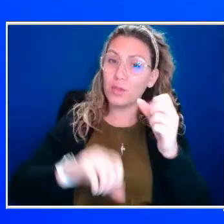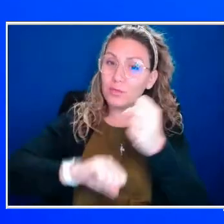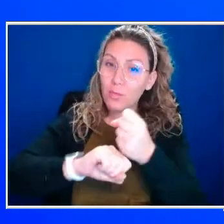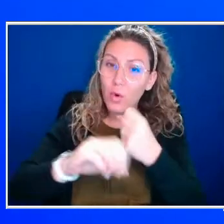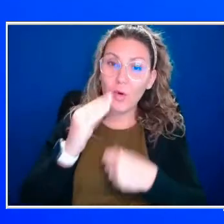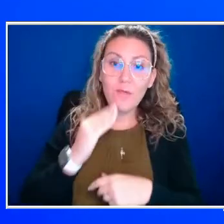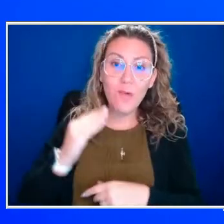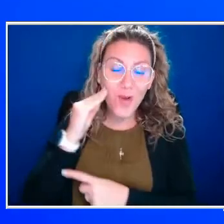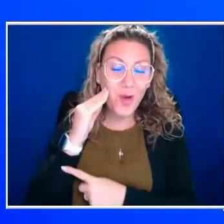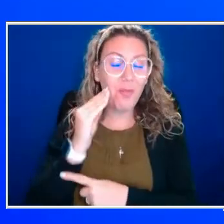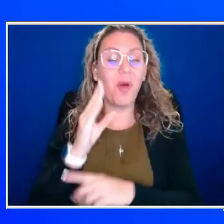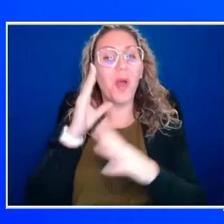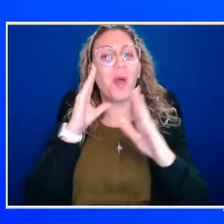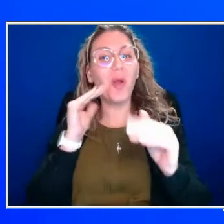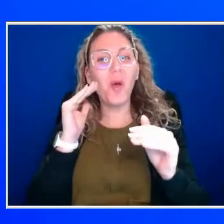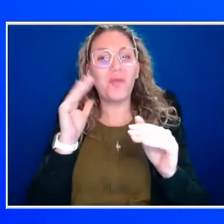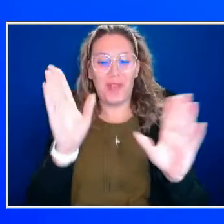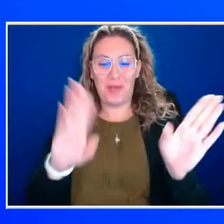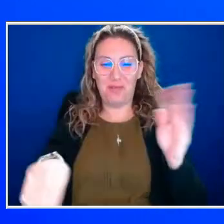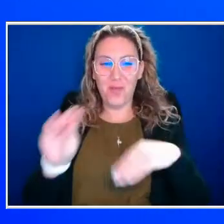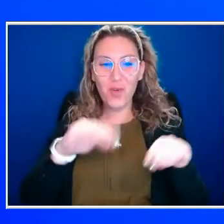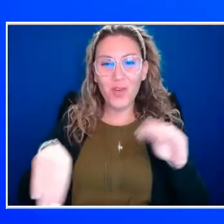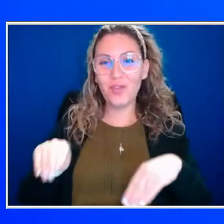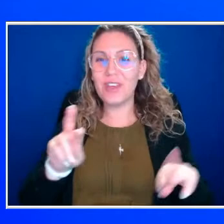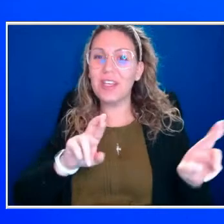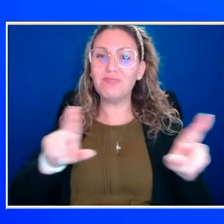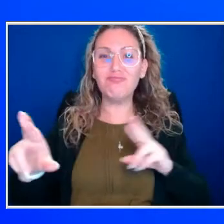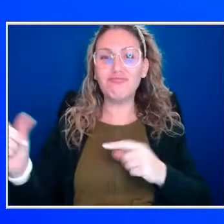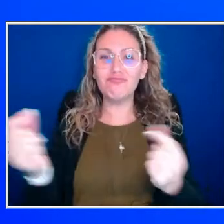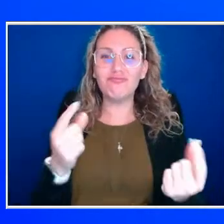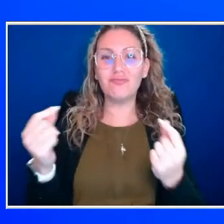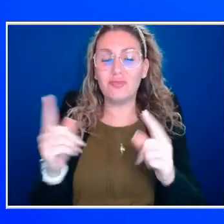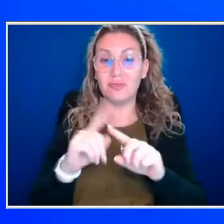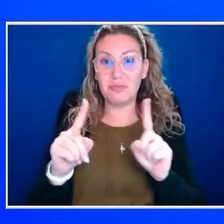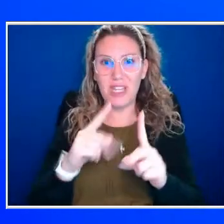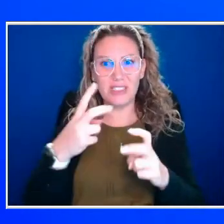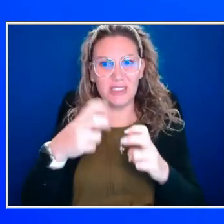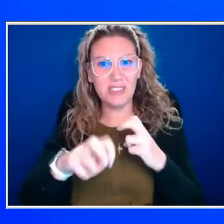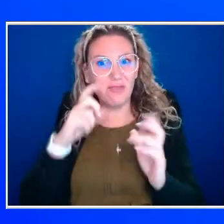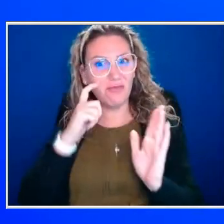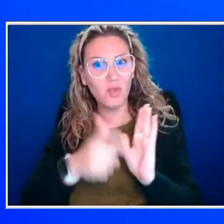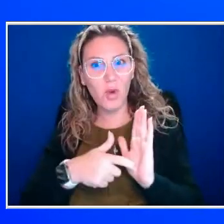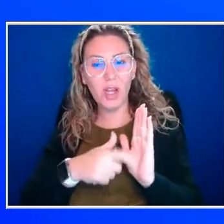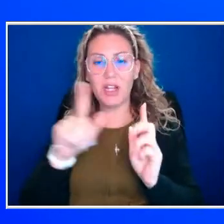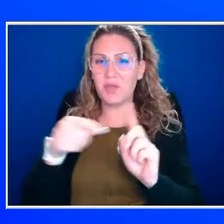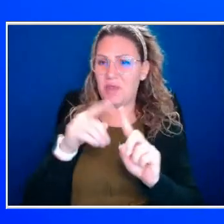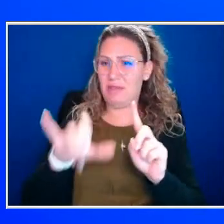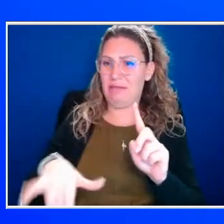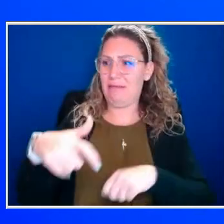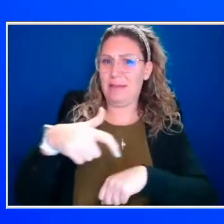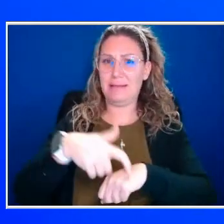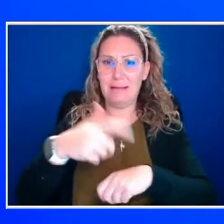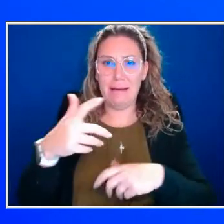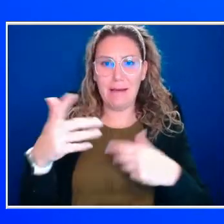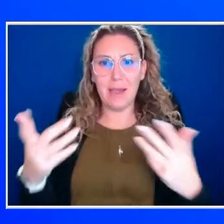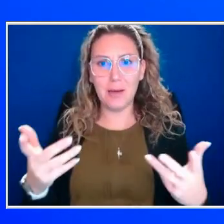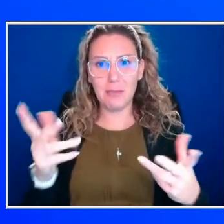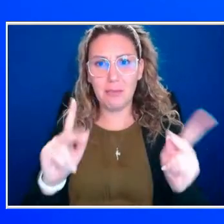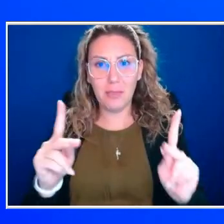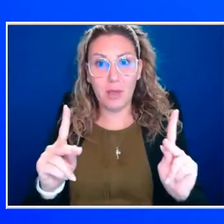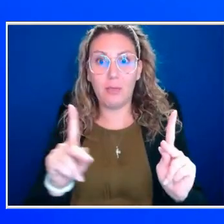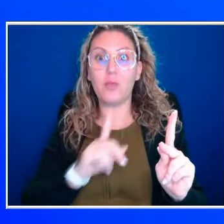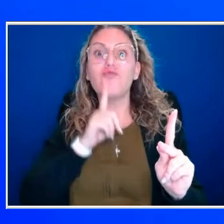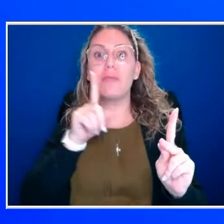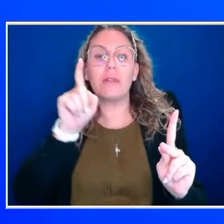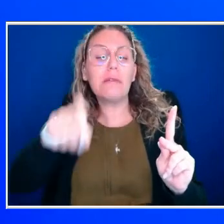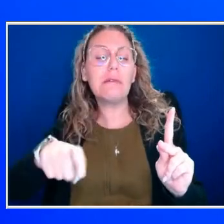moving and grooving as long as they can, but it's difficult to recognize when that time is that people really need to have extra support